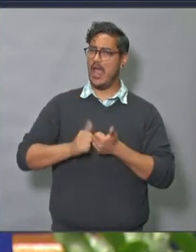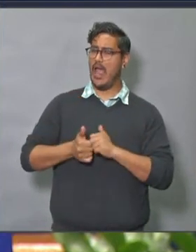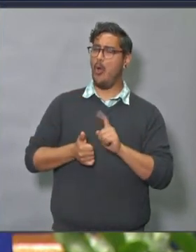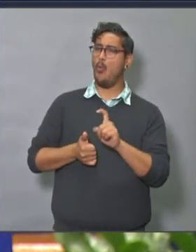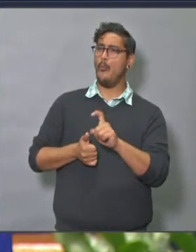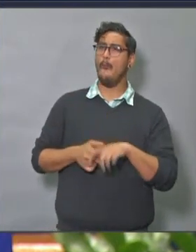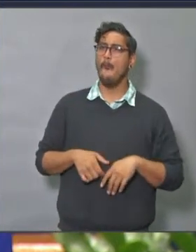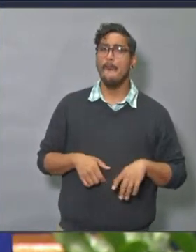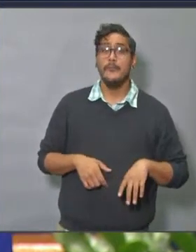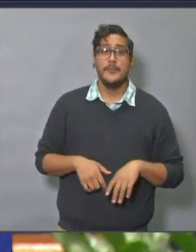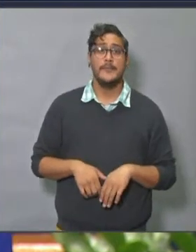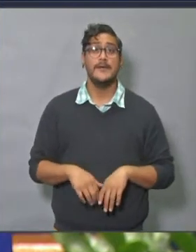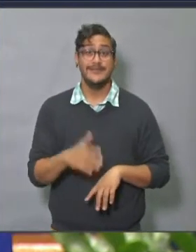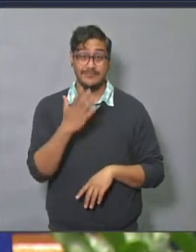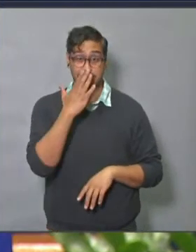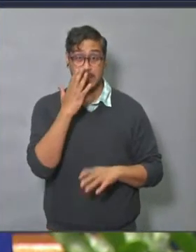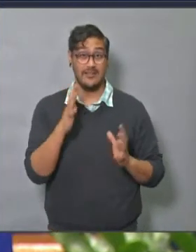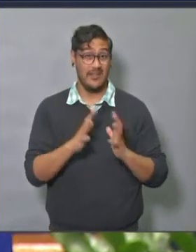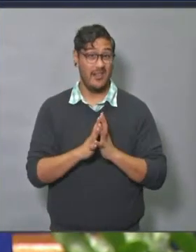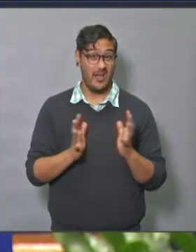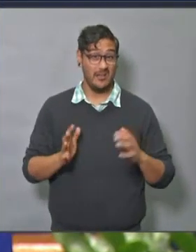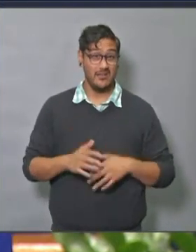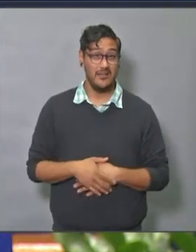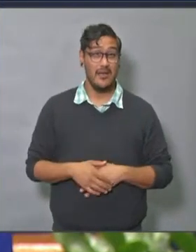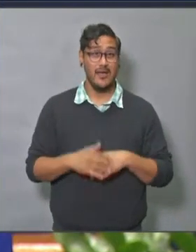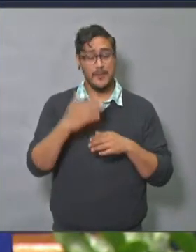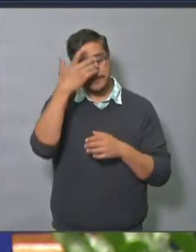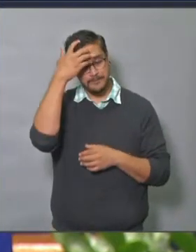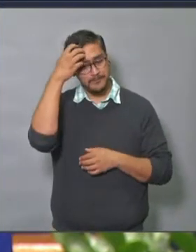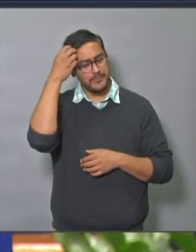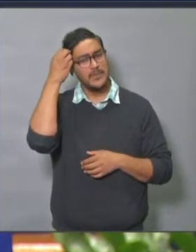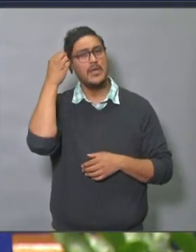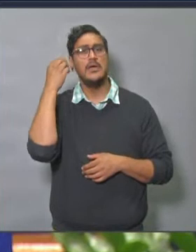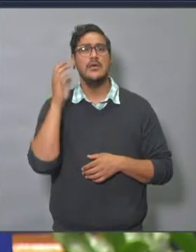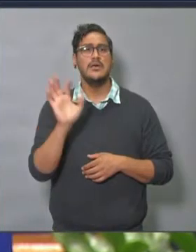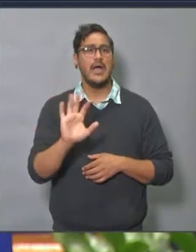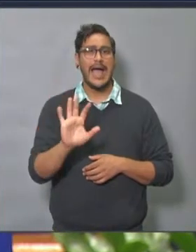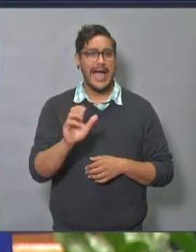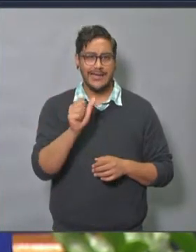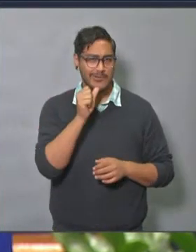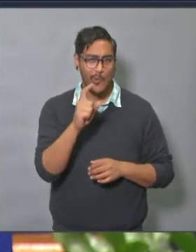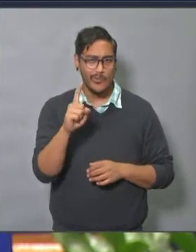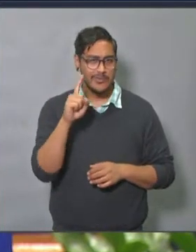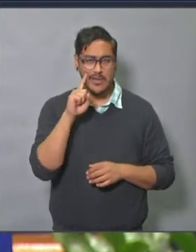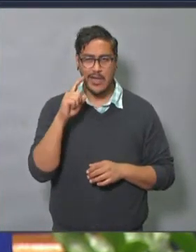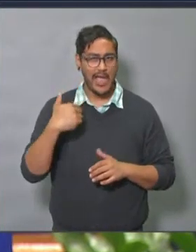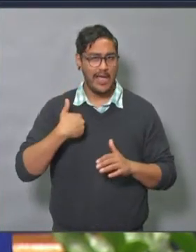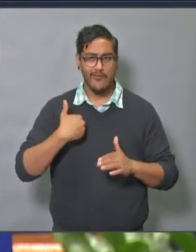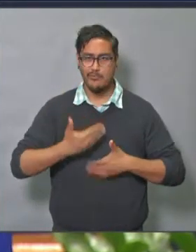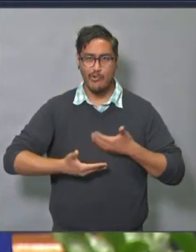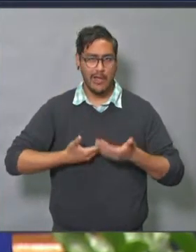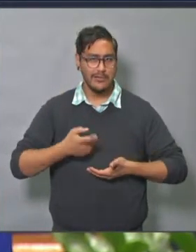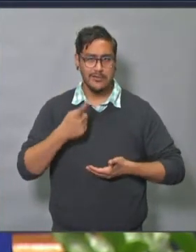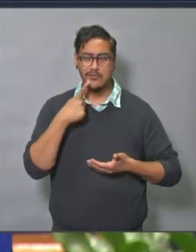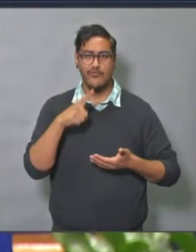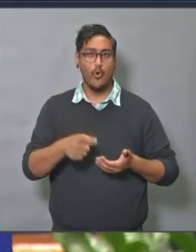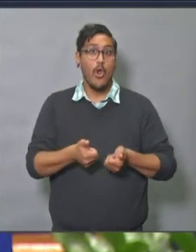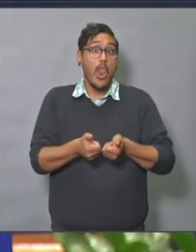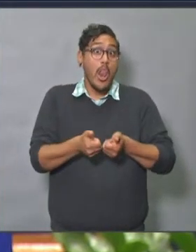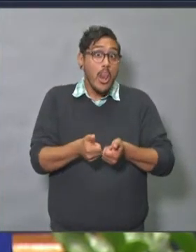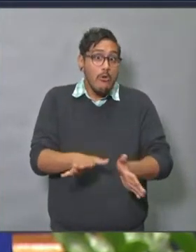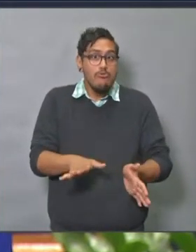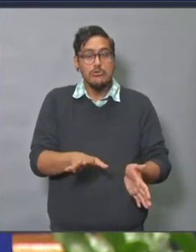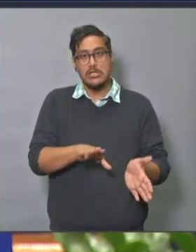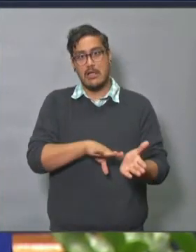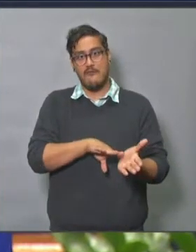Thank you. Yeah, thanks a lot. No, I don't actually think there's a process for losing your